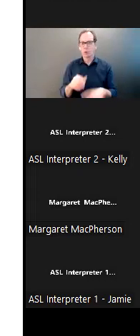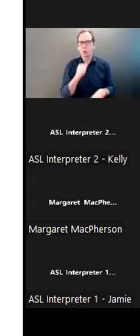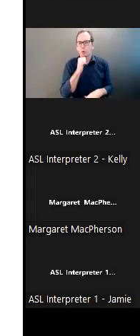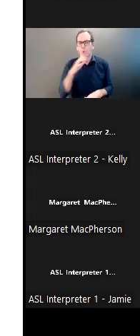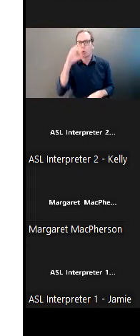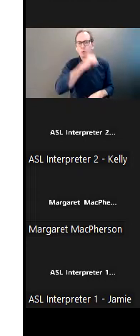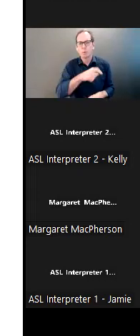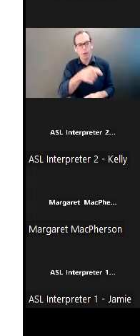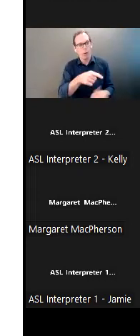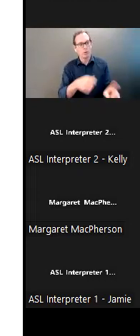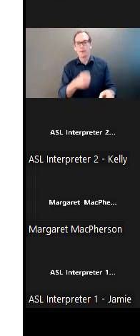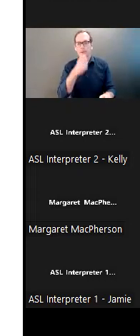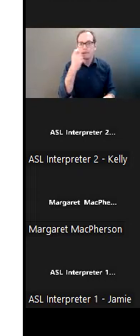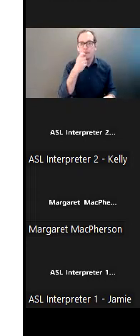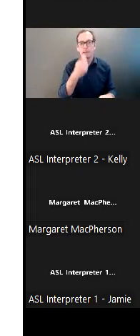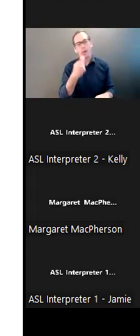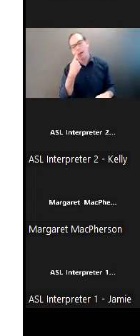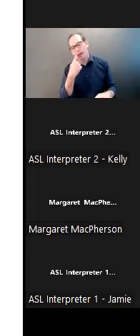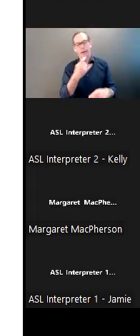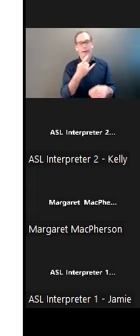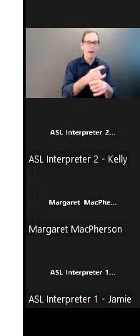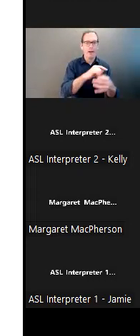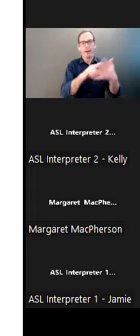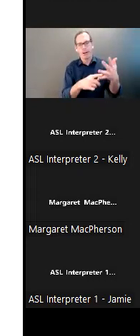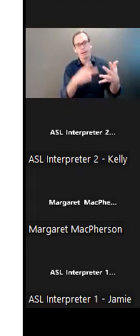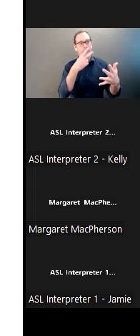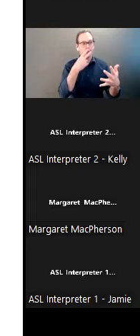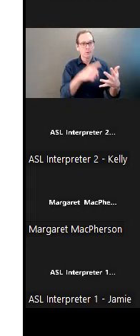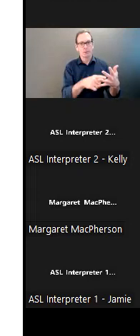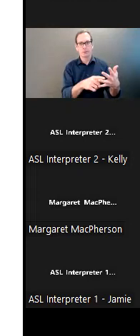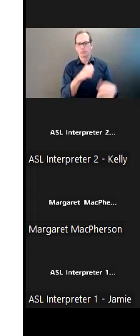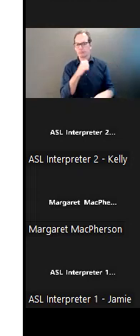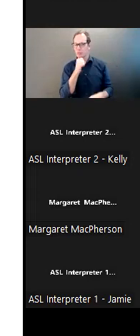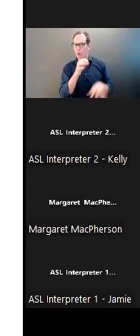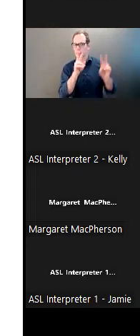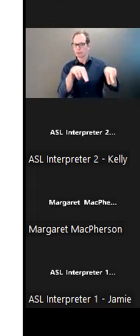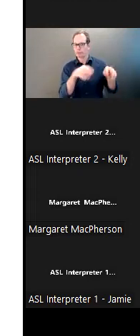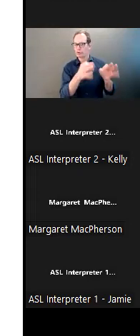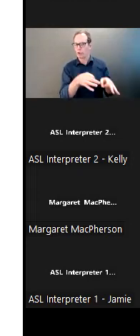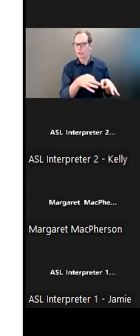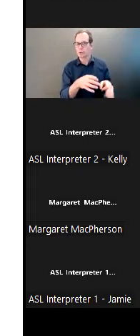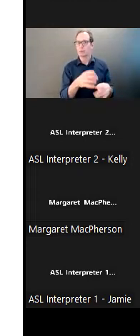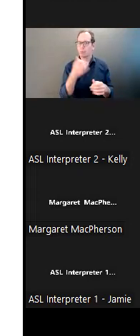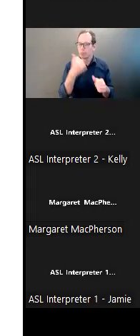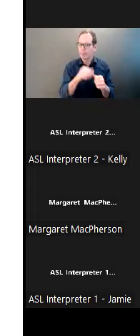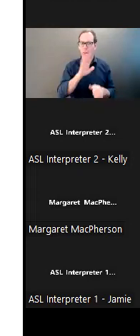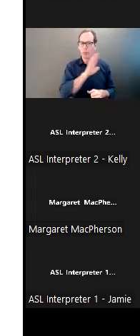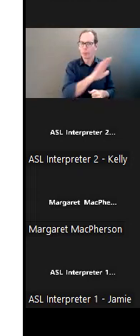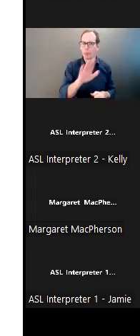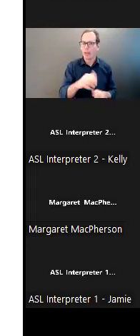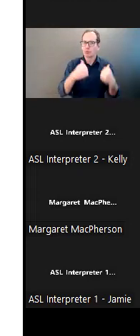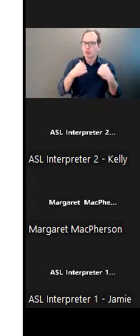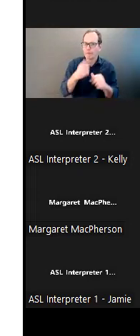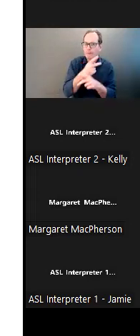substances or smoking to trying to find some compassion in understanding that people are trying to find ways to cope. So